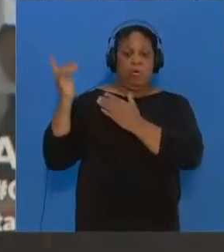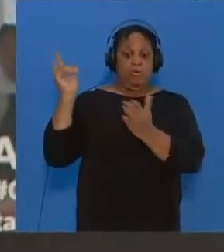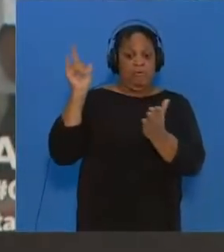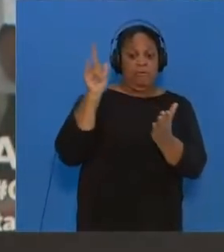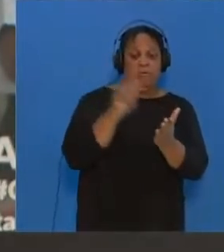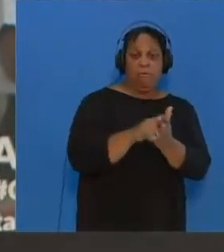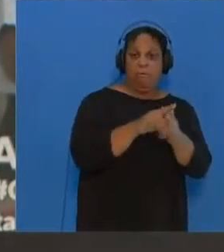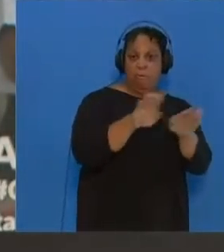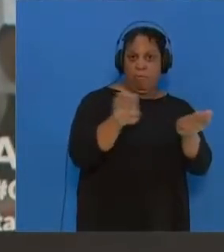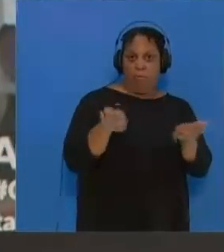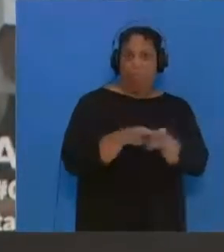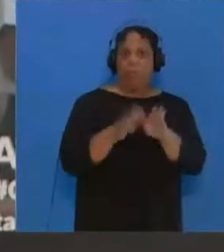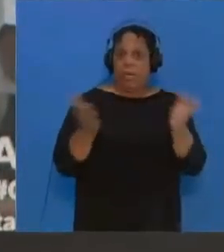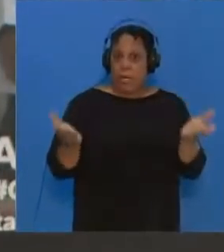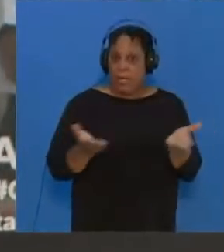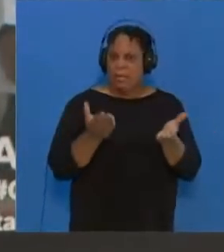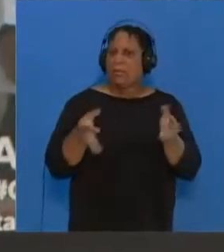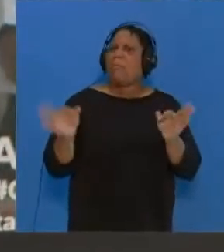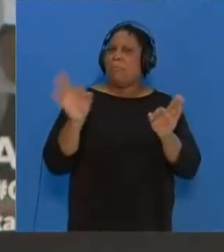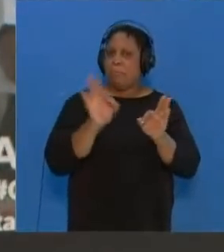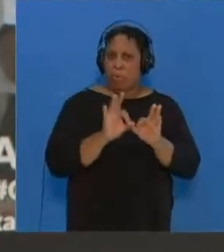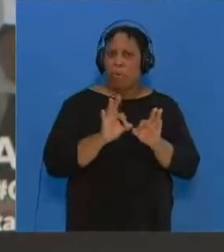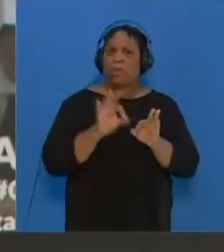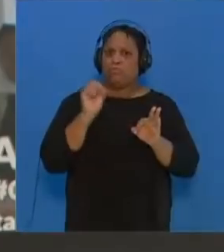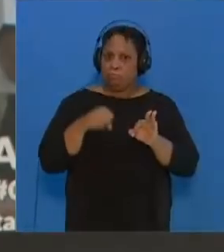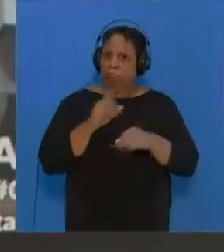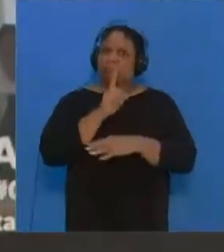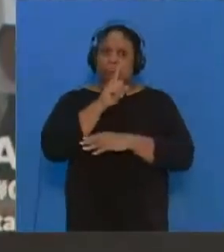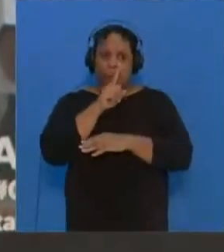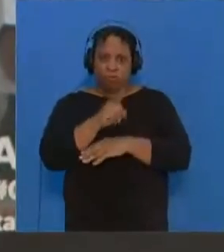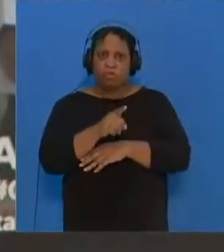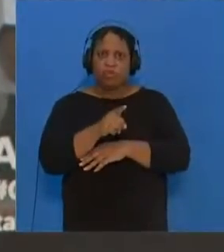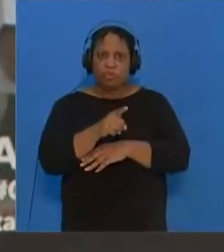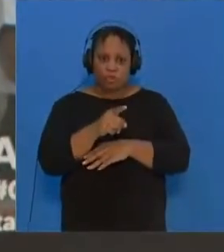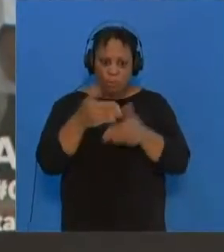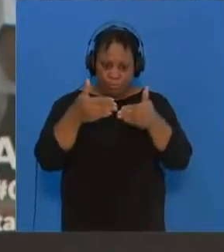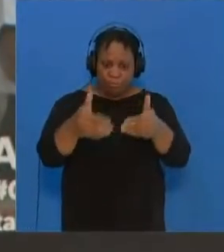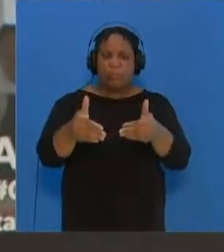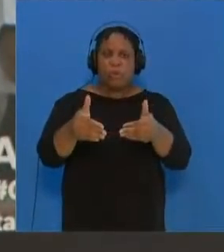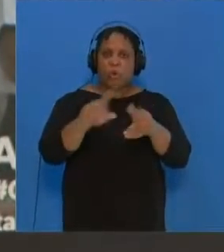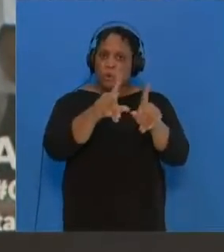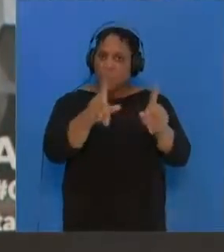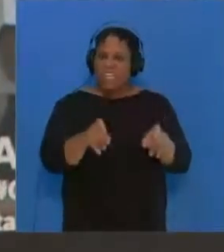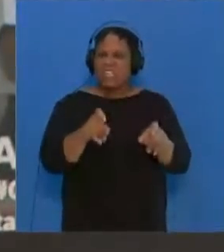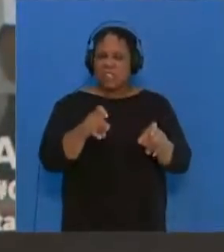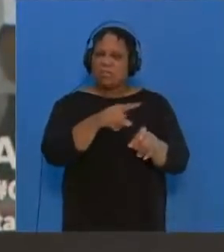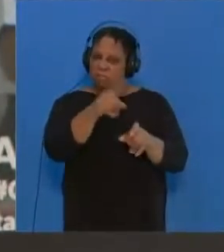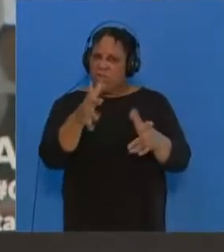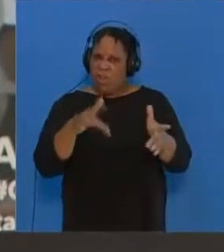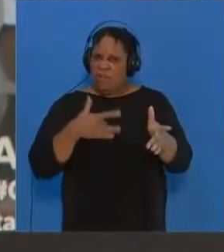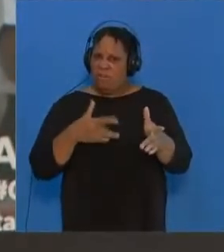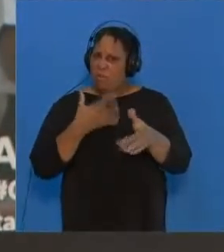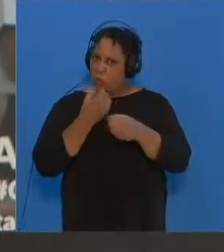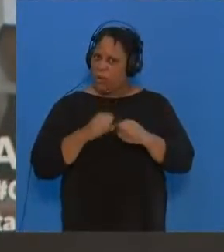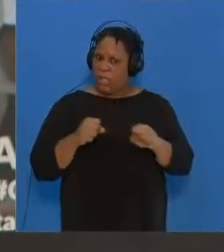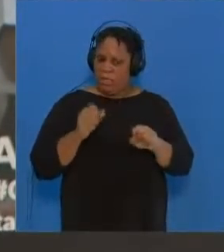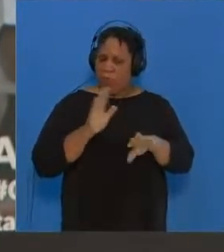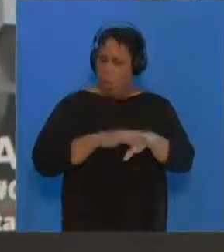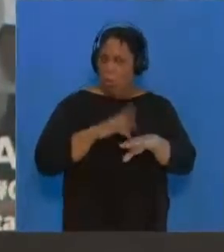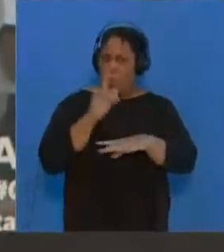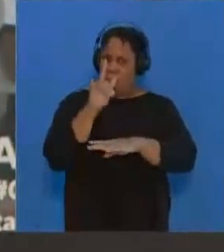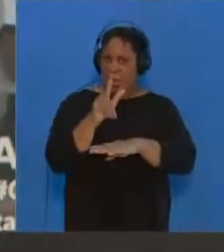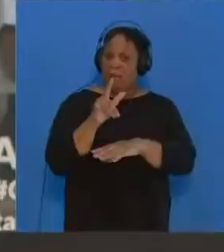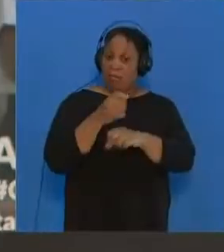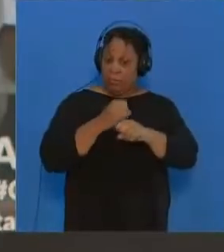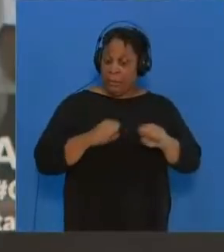Bermuda, and it is very important that they go ahead and ensure that they do that. We want people to feel safe when they're getting on a plane. We want them to